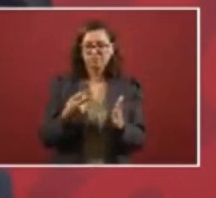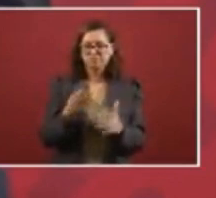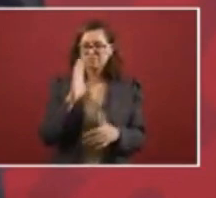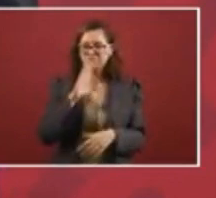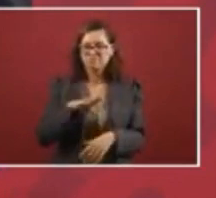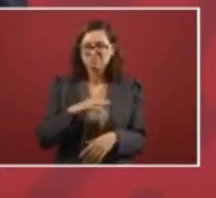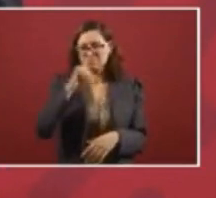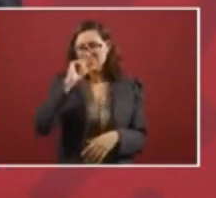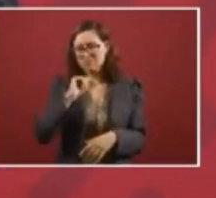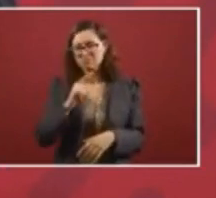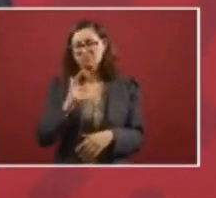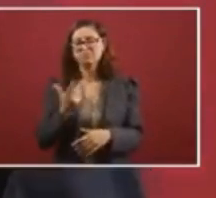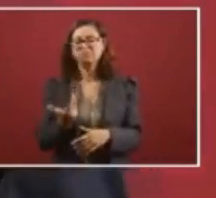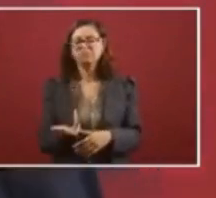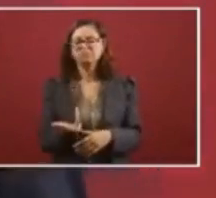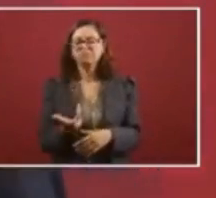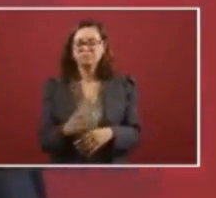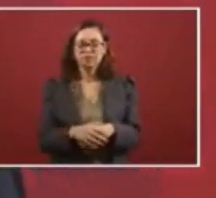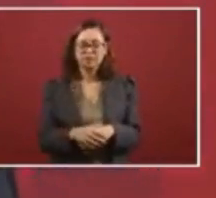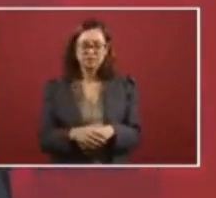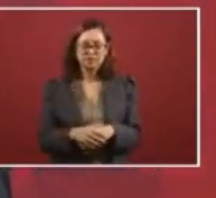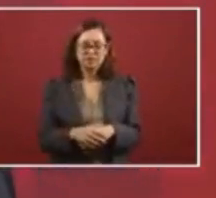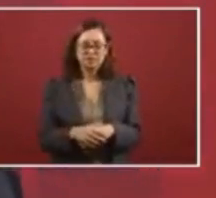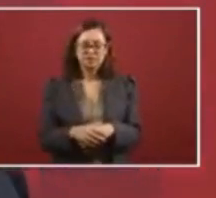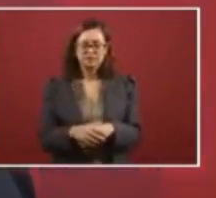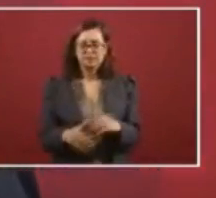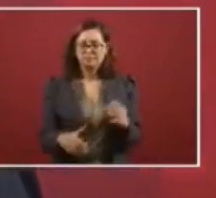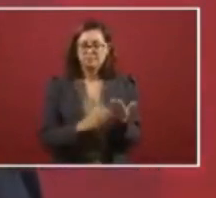due to the initial contract.